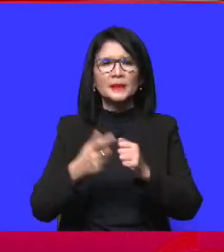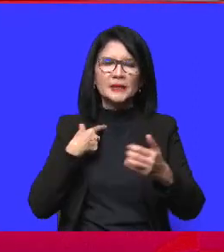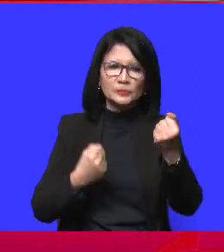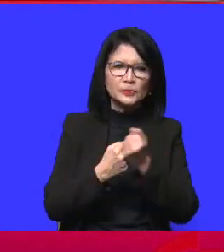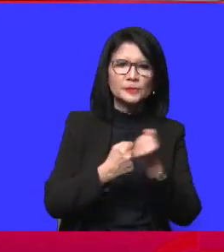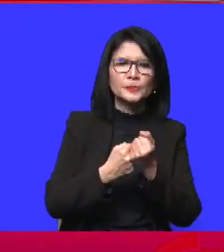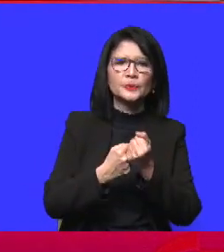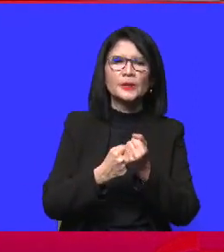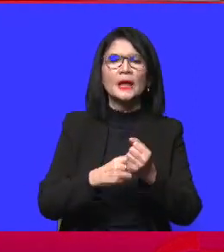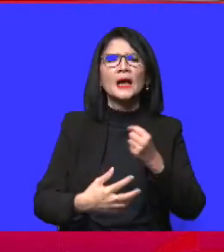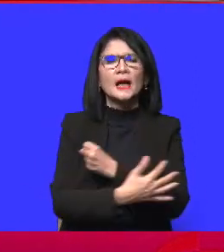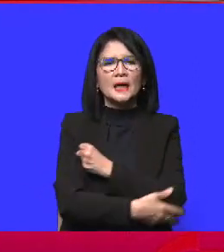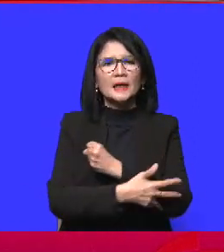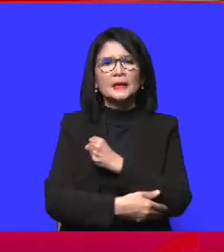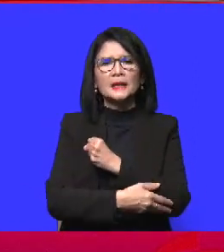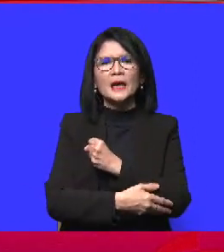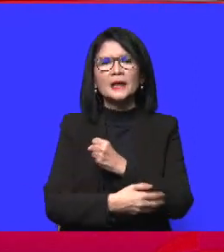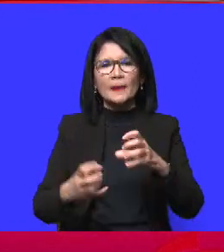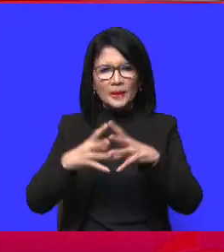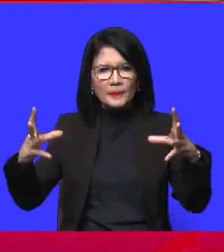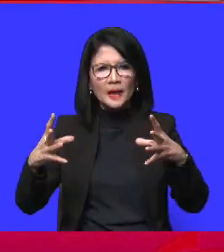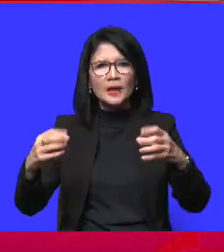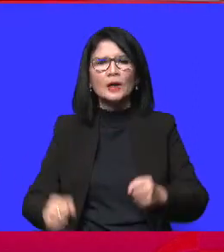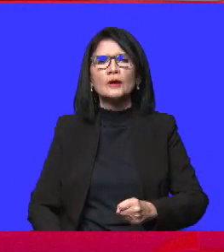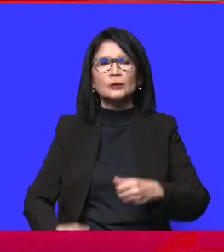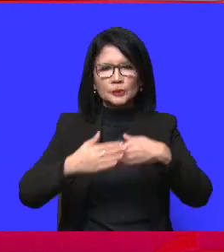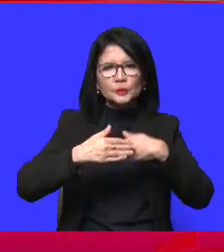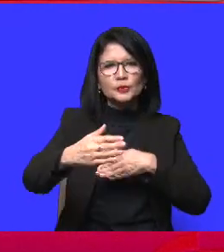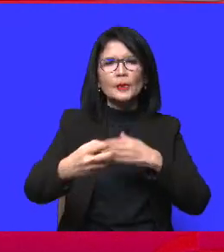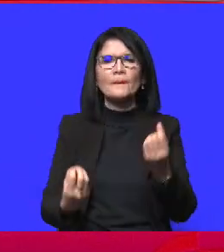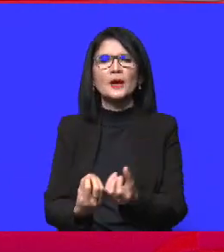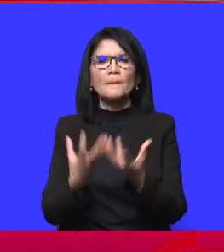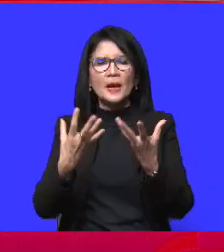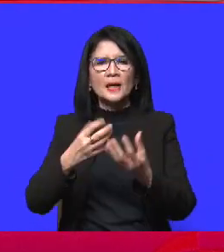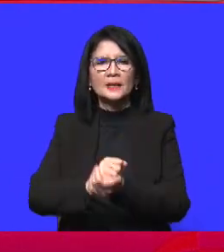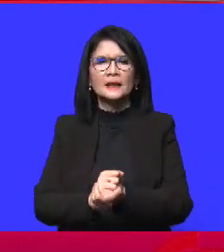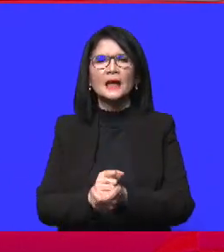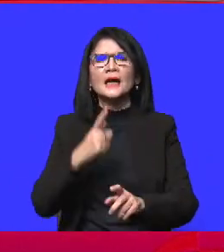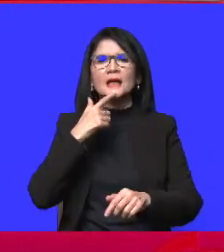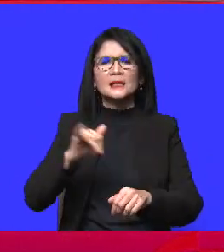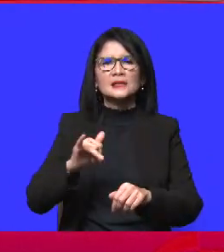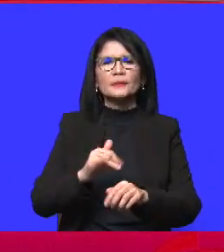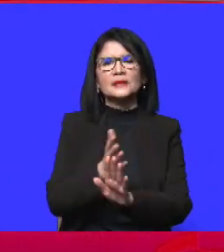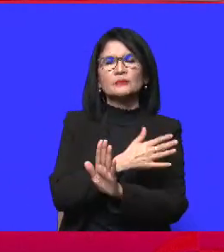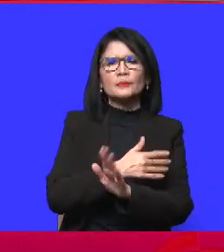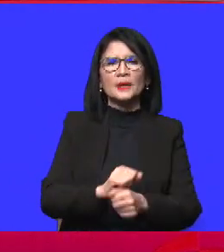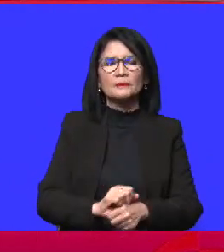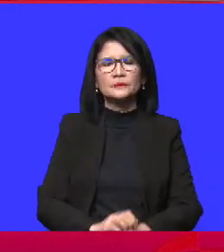developing countries to produce their own sustainable fertilizers locally, like we did with COVID vaccines.